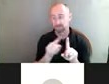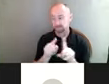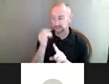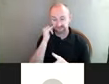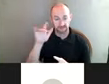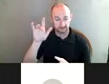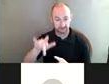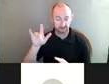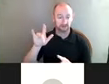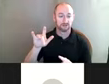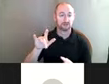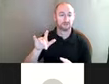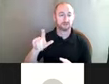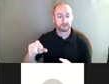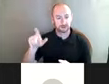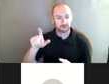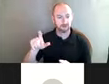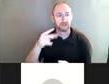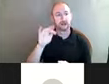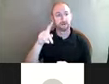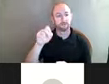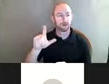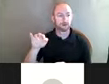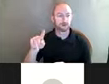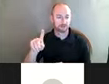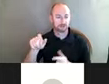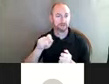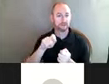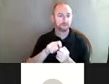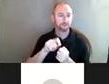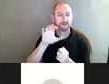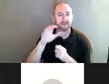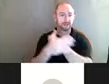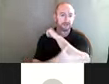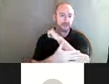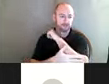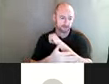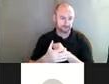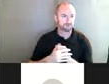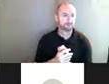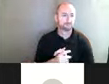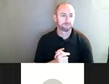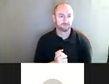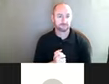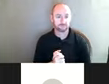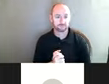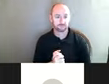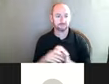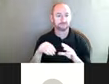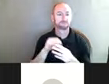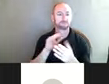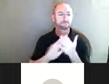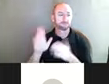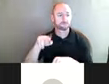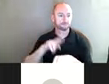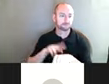on one of those, they're hyperlinked to county-specific radon infographics that Ellen Hahn's BREATHE group in the College of Nursing made.